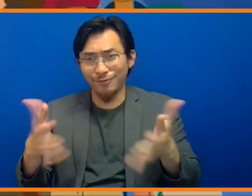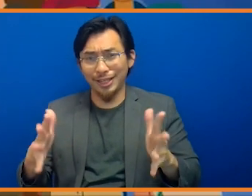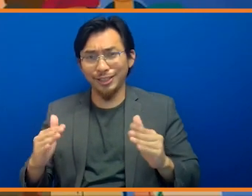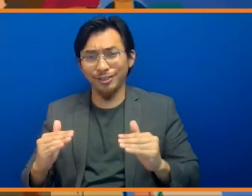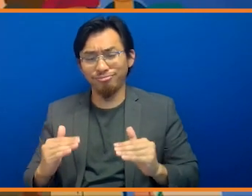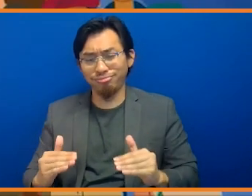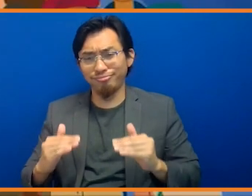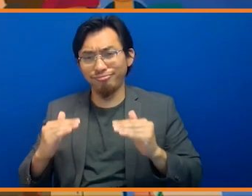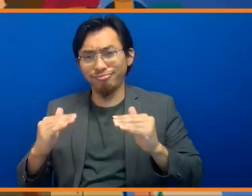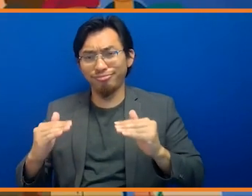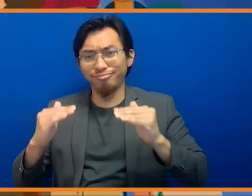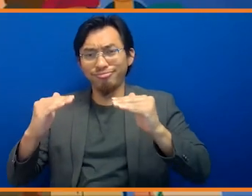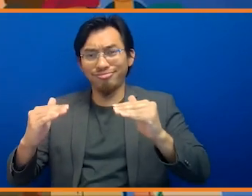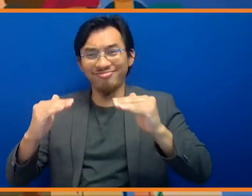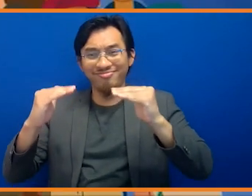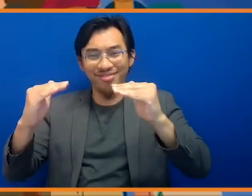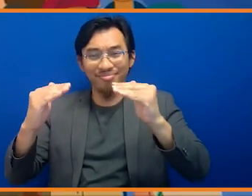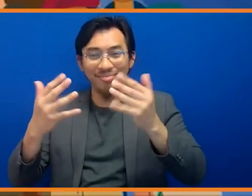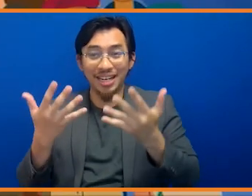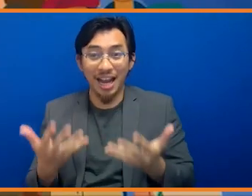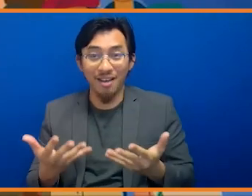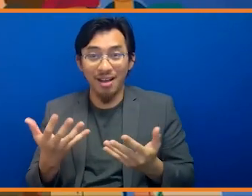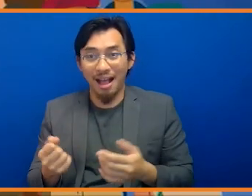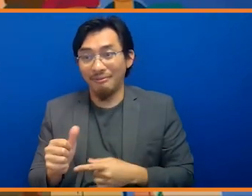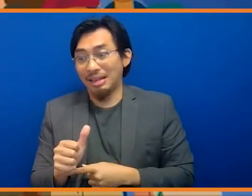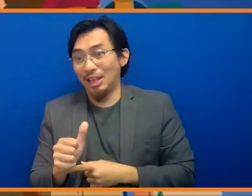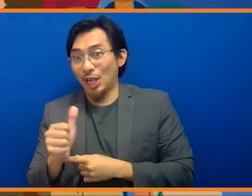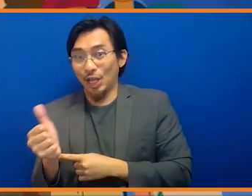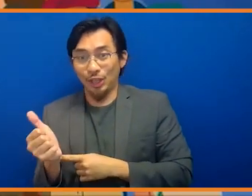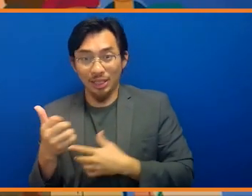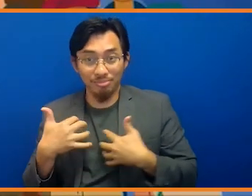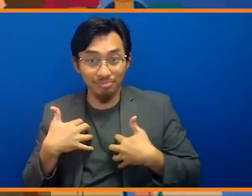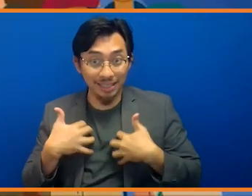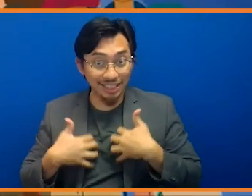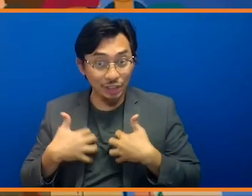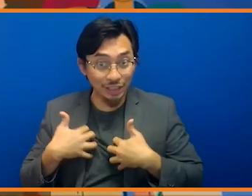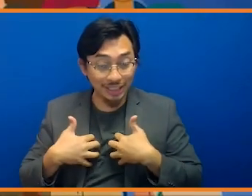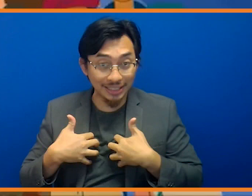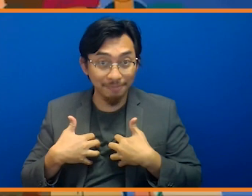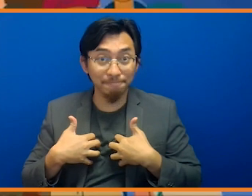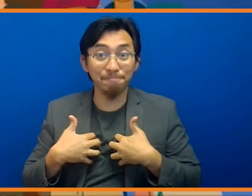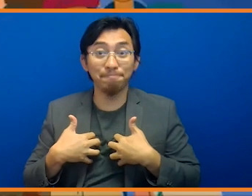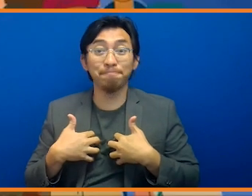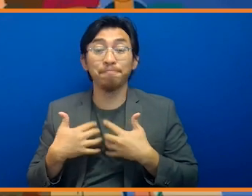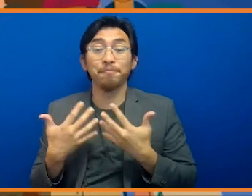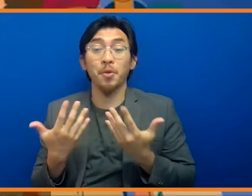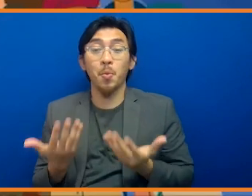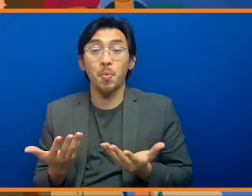these stages, but then you have now another interesting